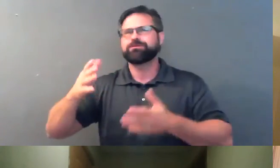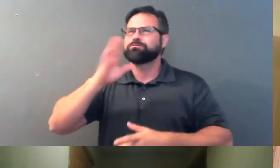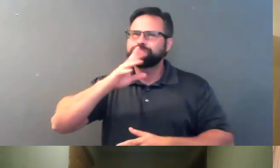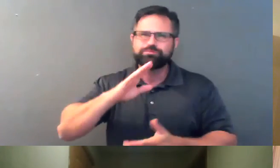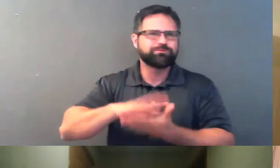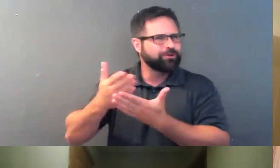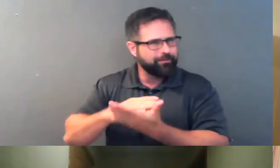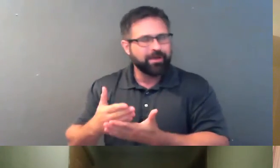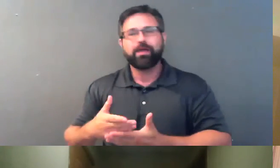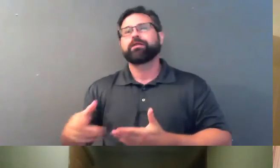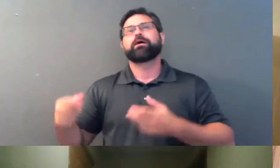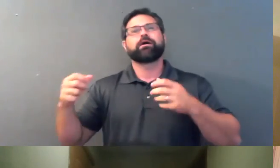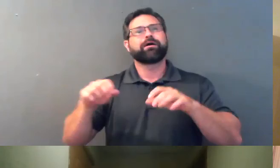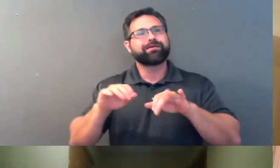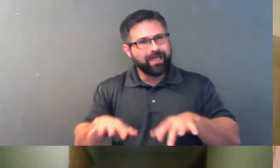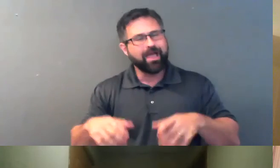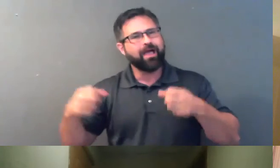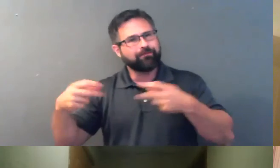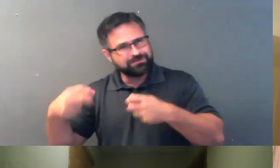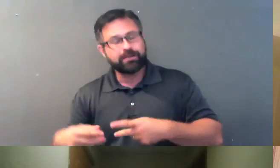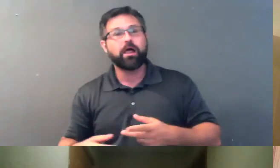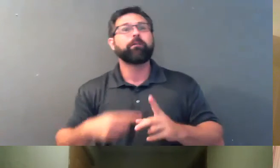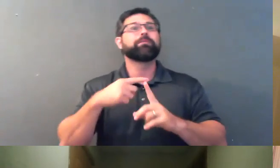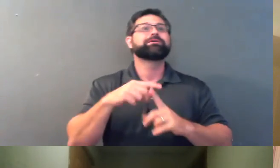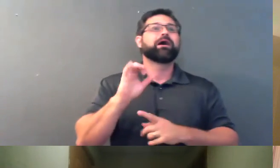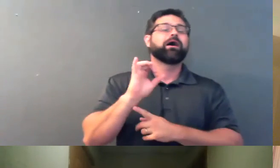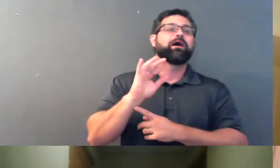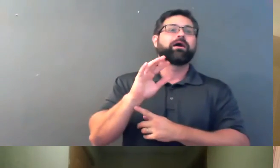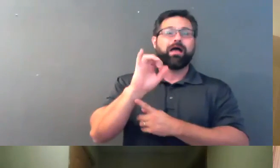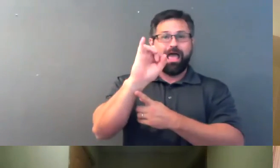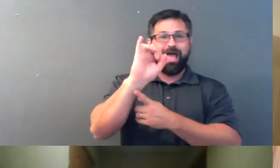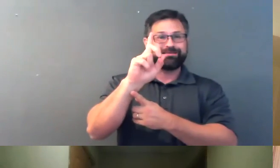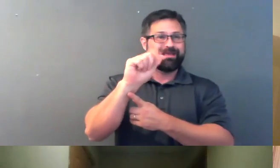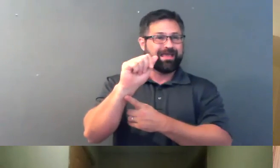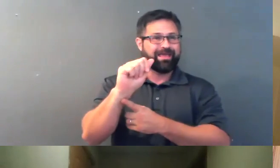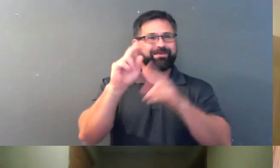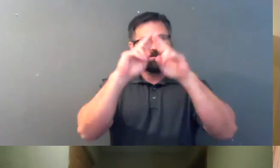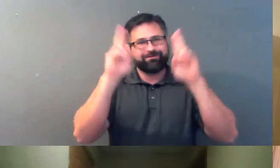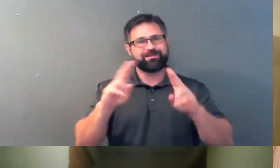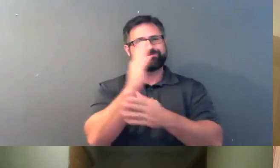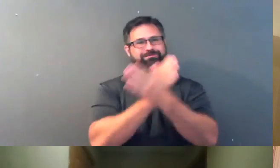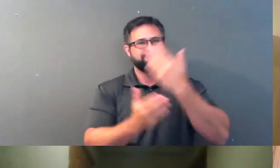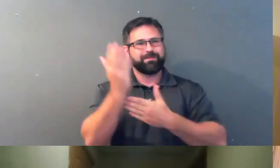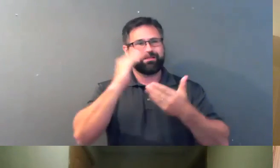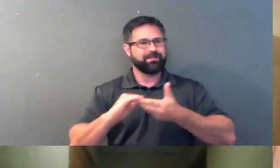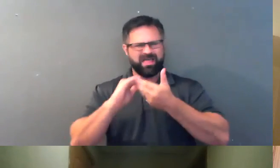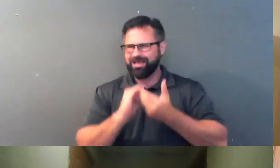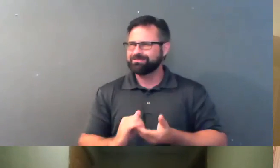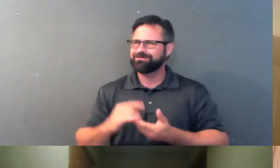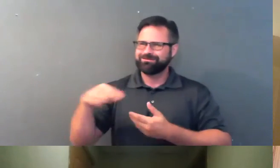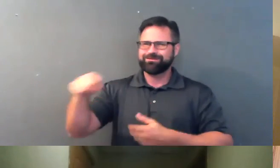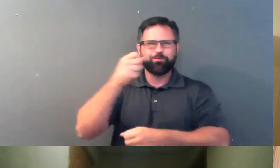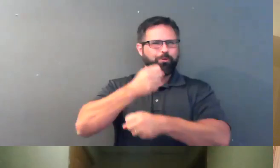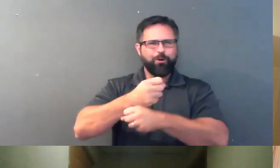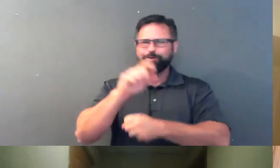thank the staff of the International Disability Alliance, without which the seminar was not possible. And